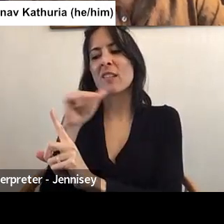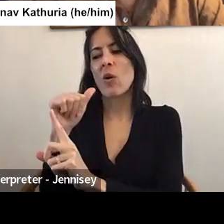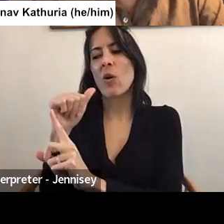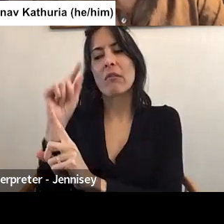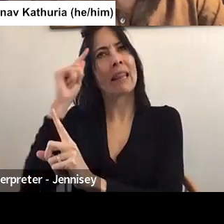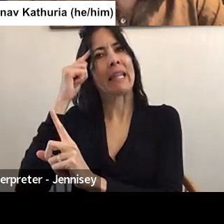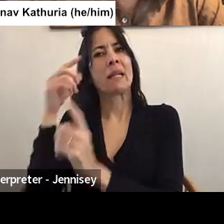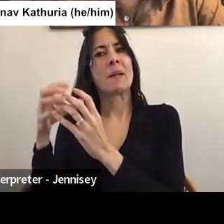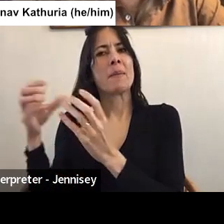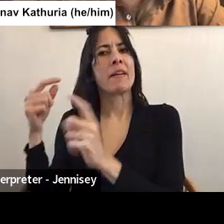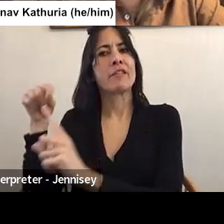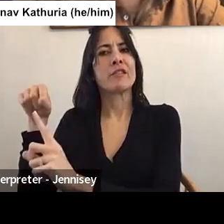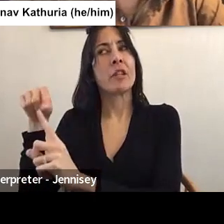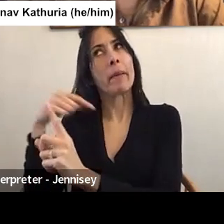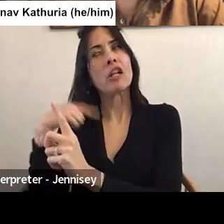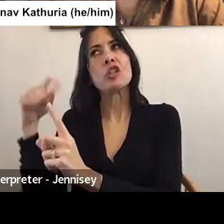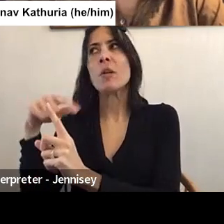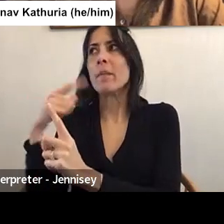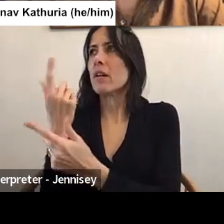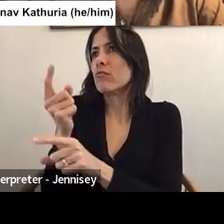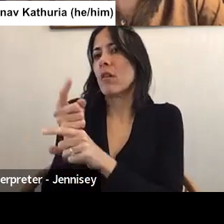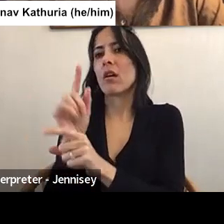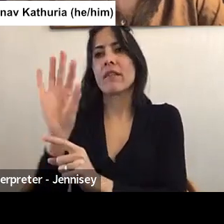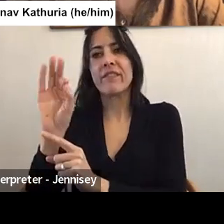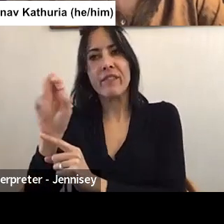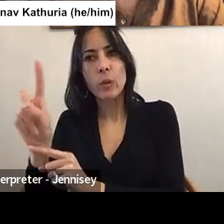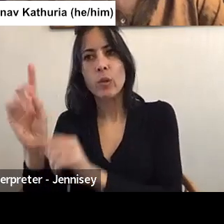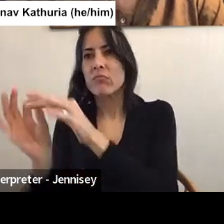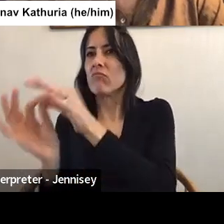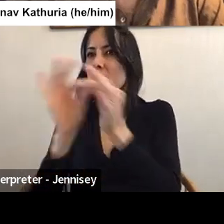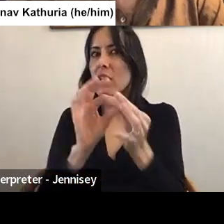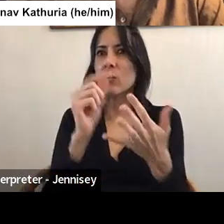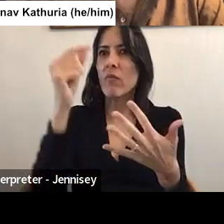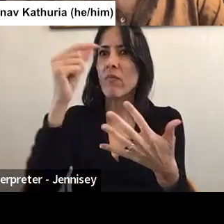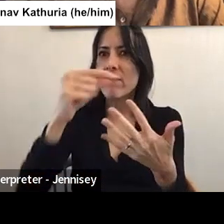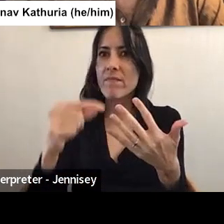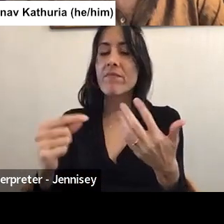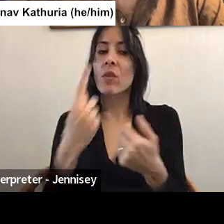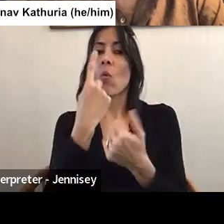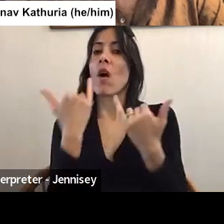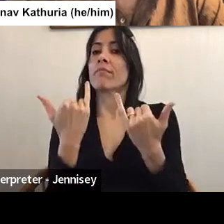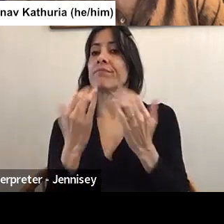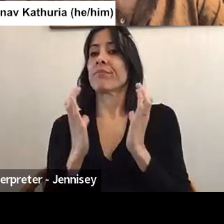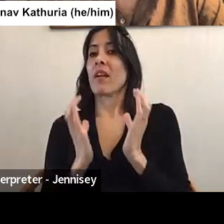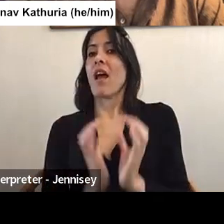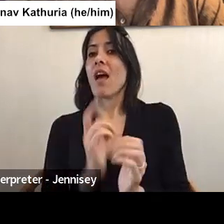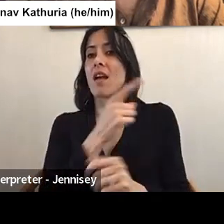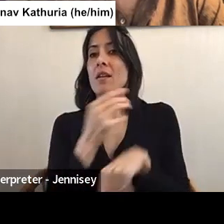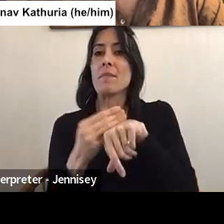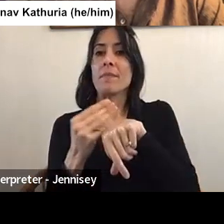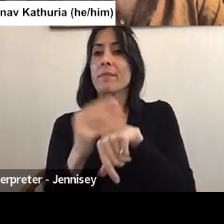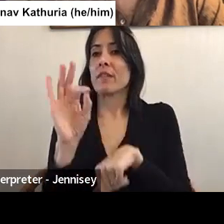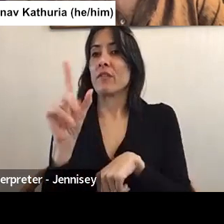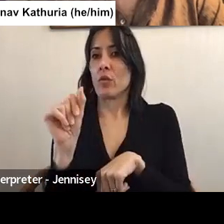should. But it is related to all these different types of things. Like one of my clients right now in Miami, he was arrested at a